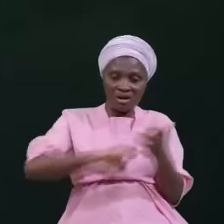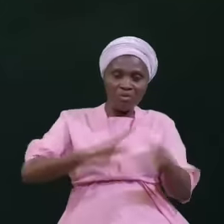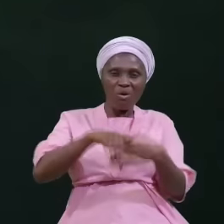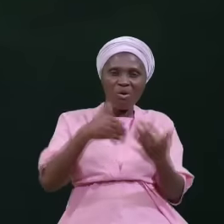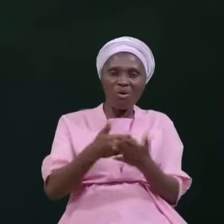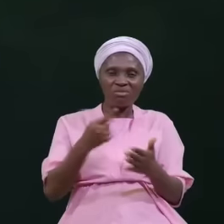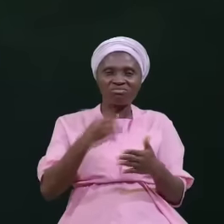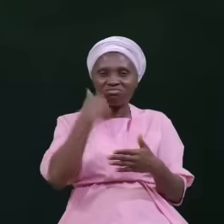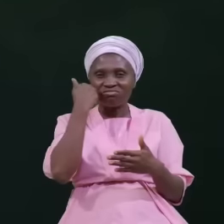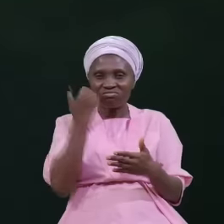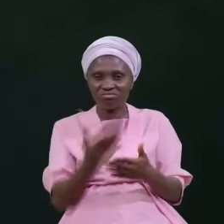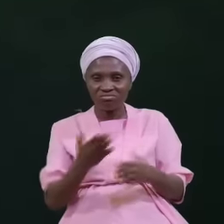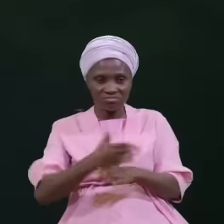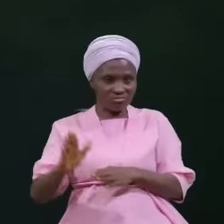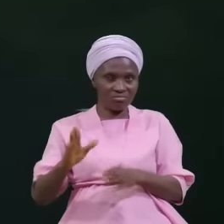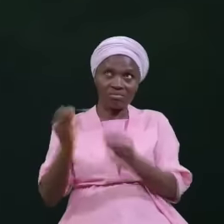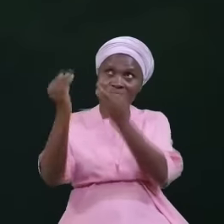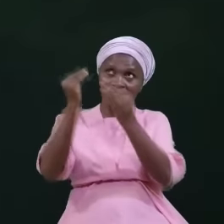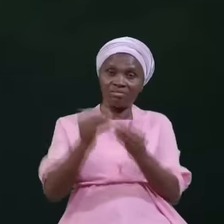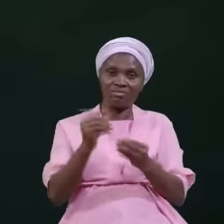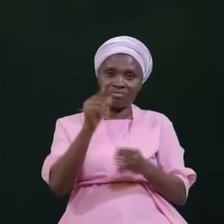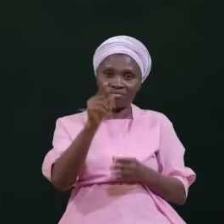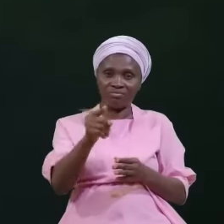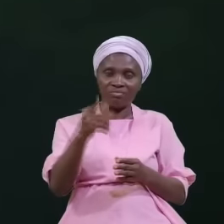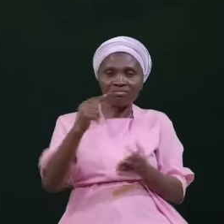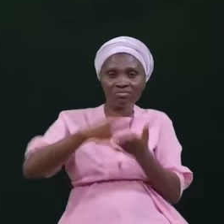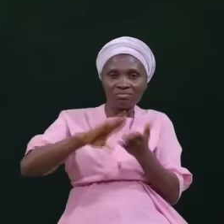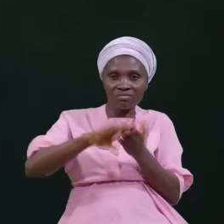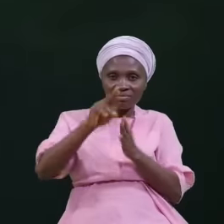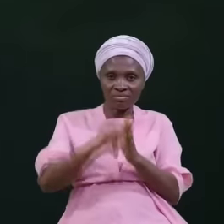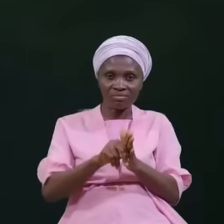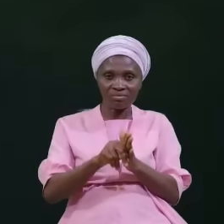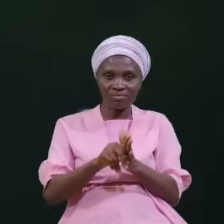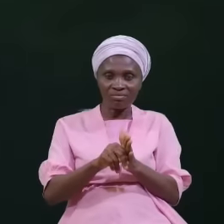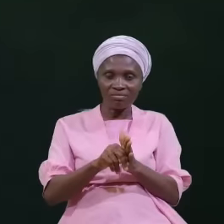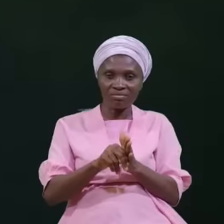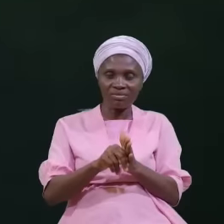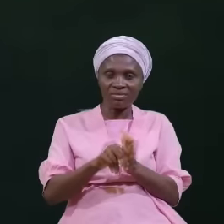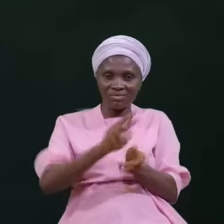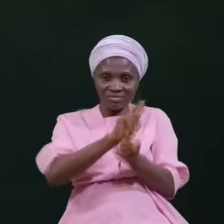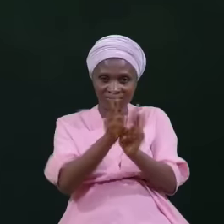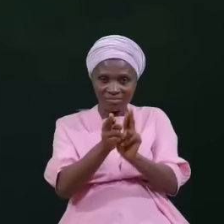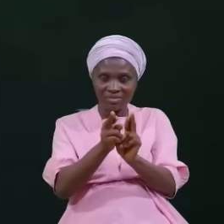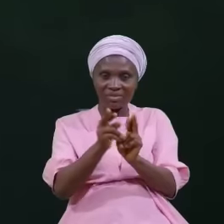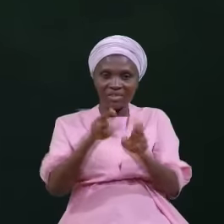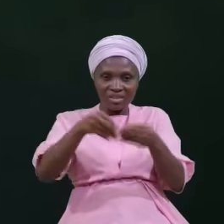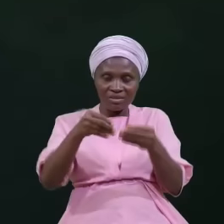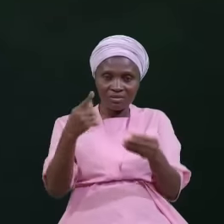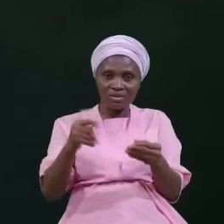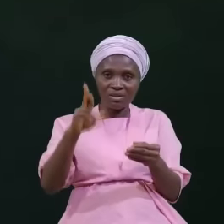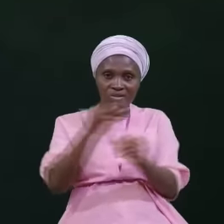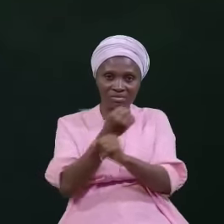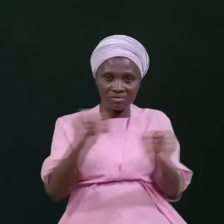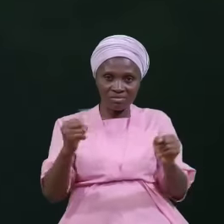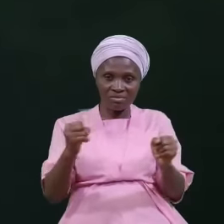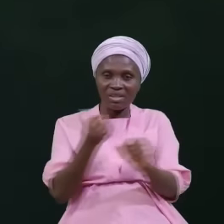gives you the forgiveness, the redemption, the salvation. And you know, praise